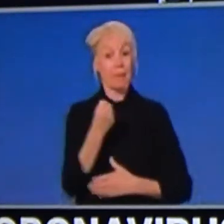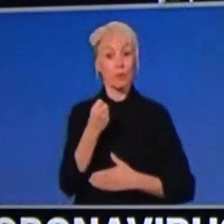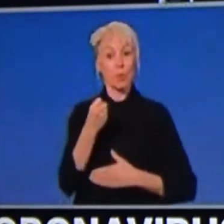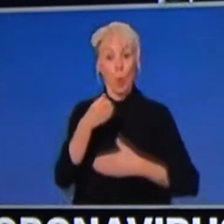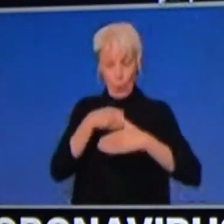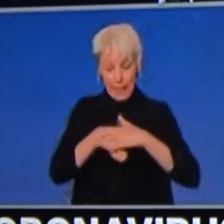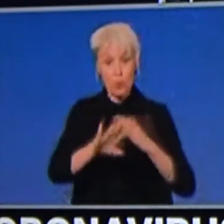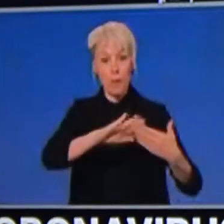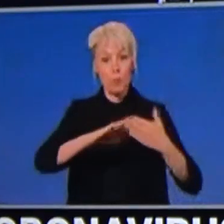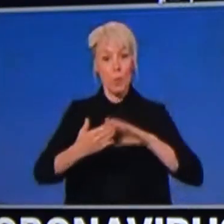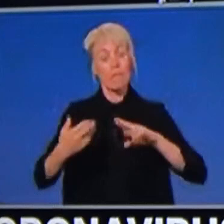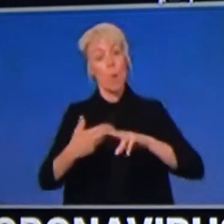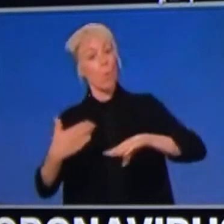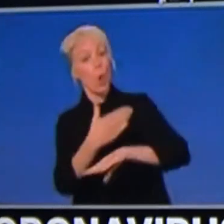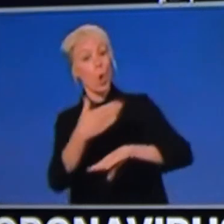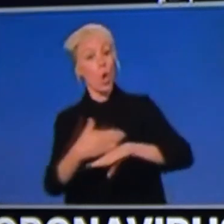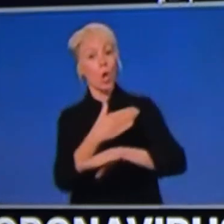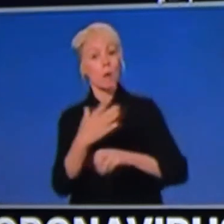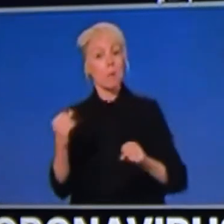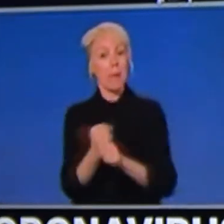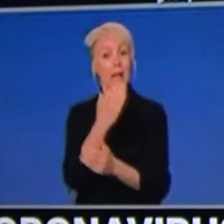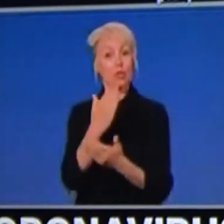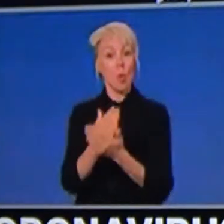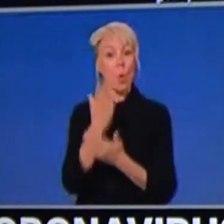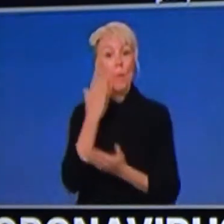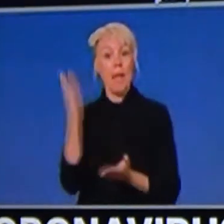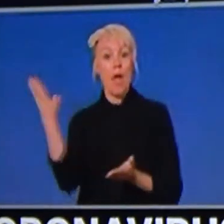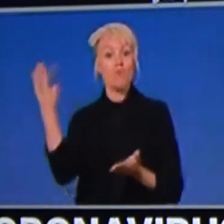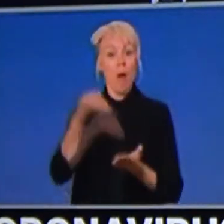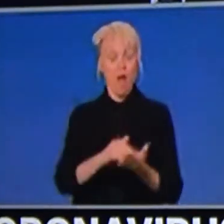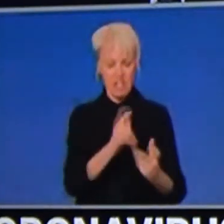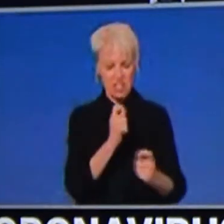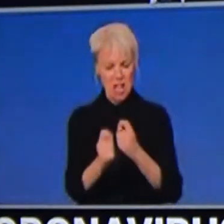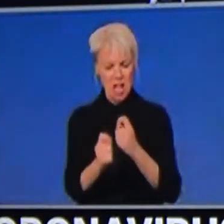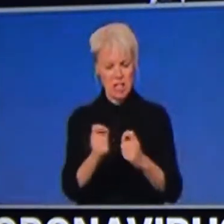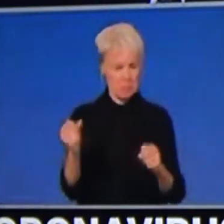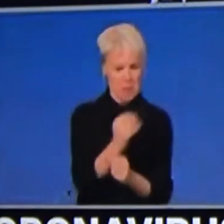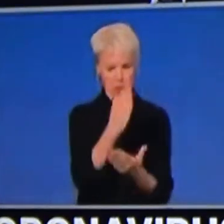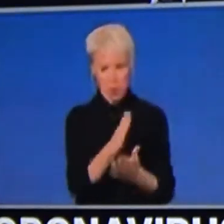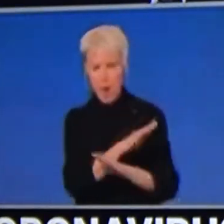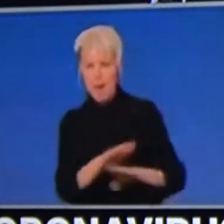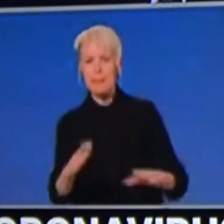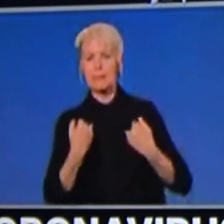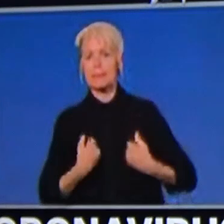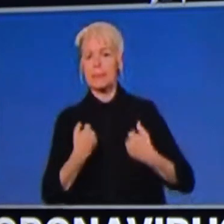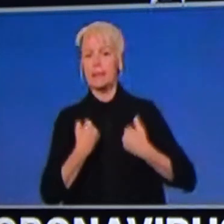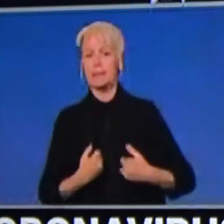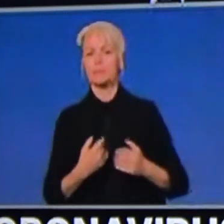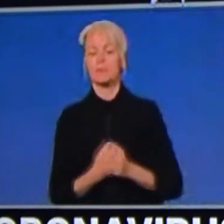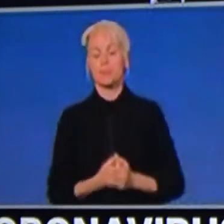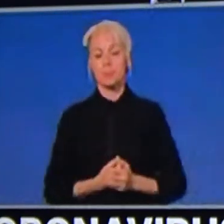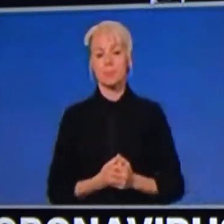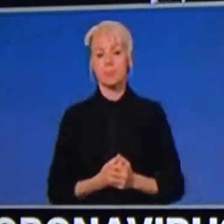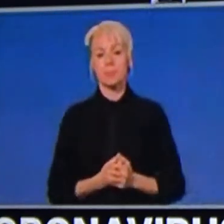those communities. And clearly there's now a broadened testing program. We're going to be using what we call